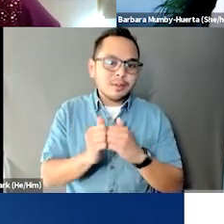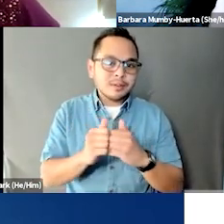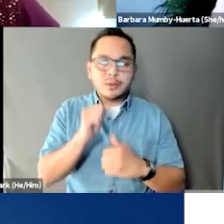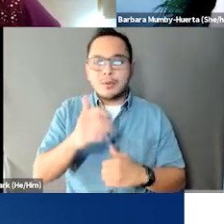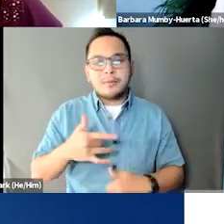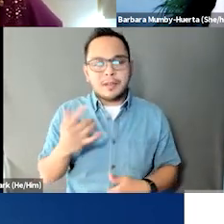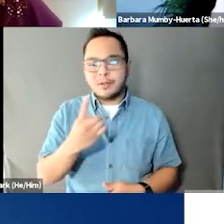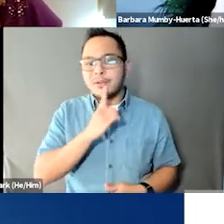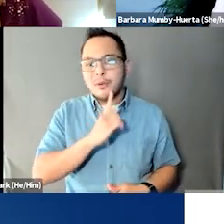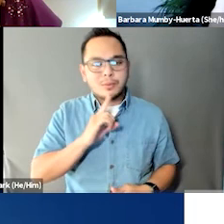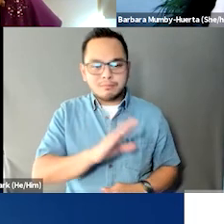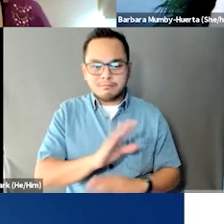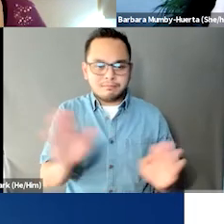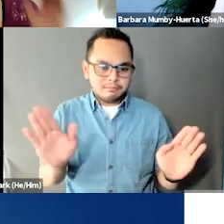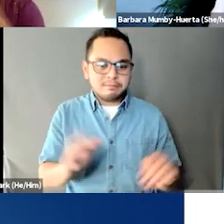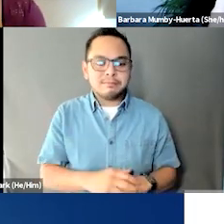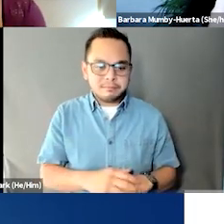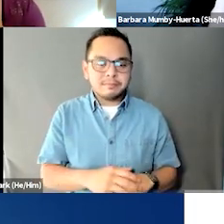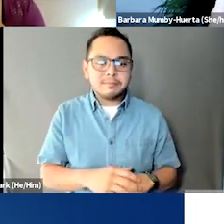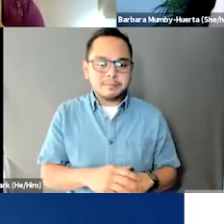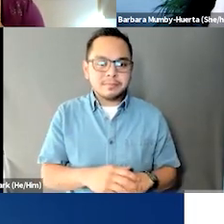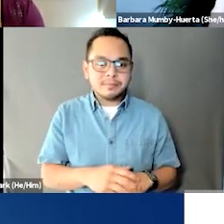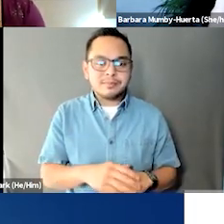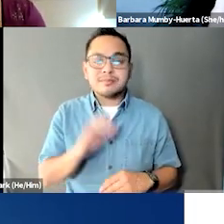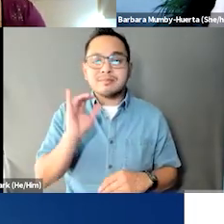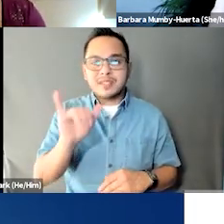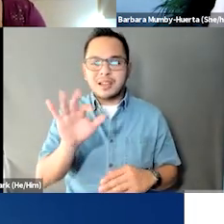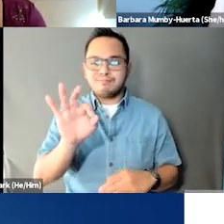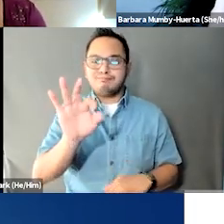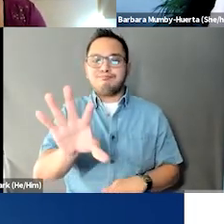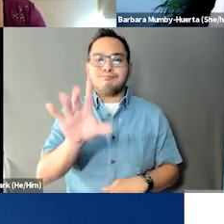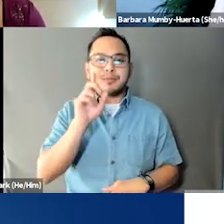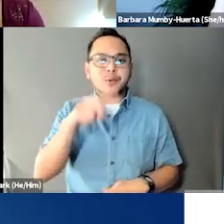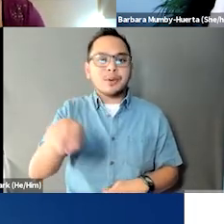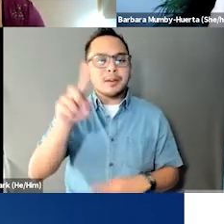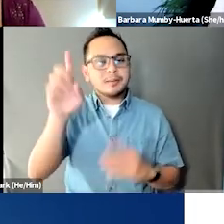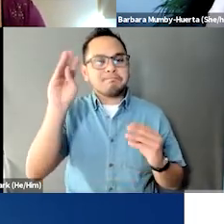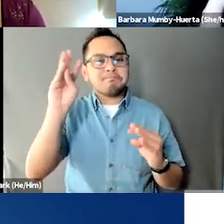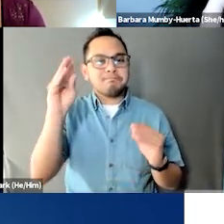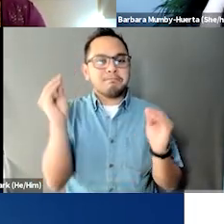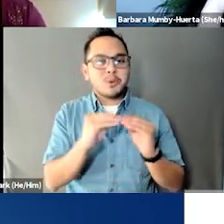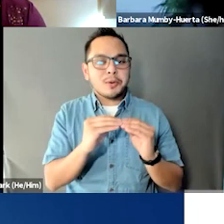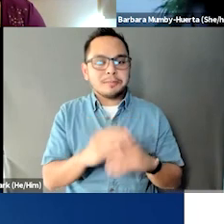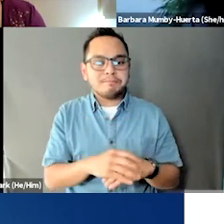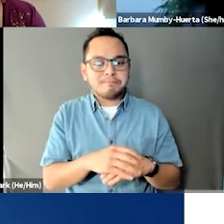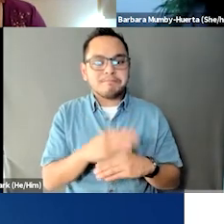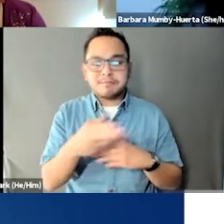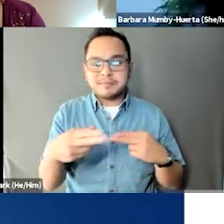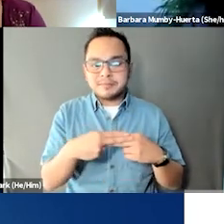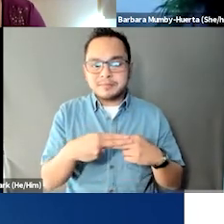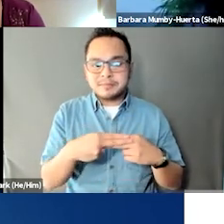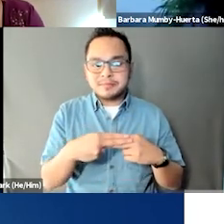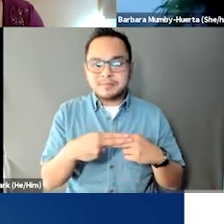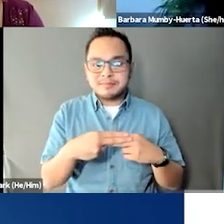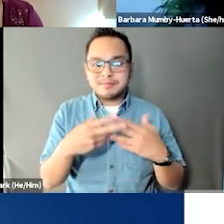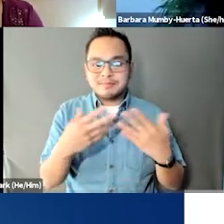feel alone. So it's something that I'd love for you to take in and really think about. Next slide. I think